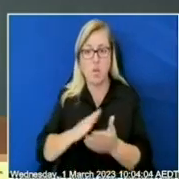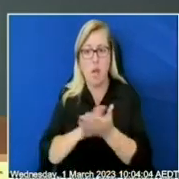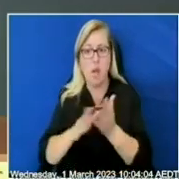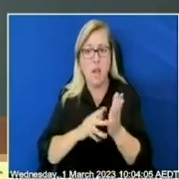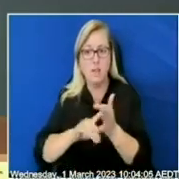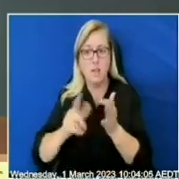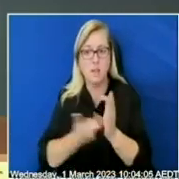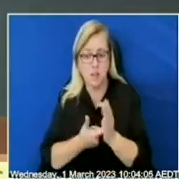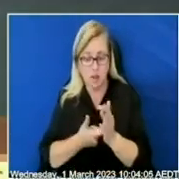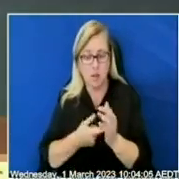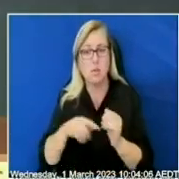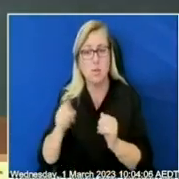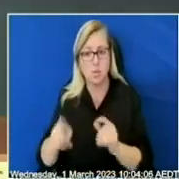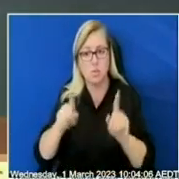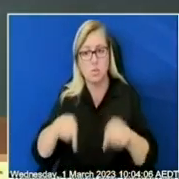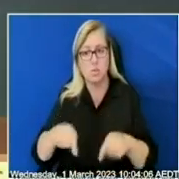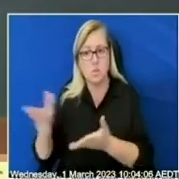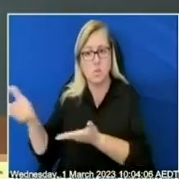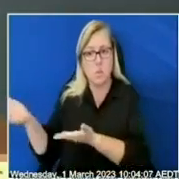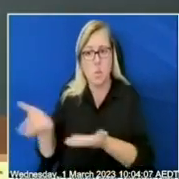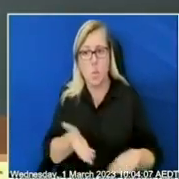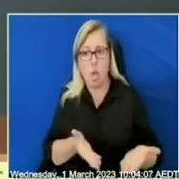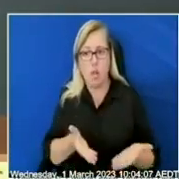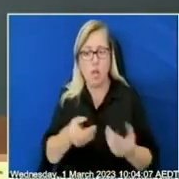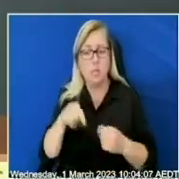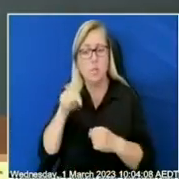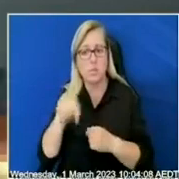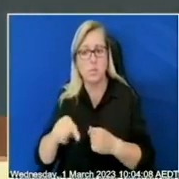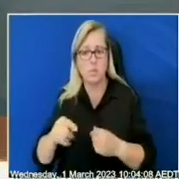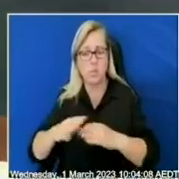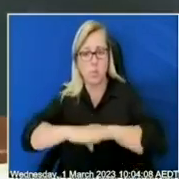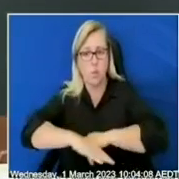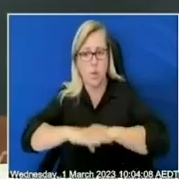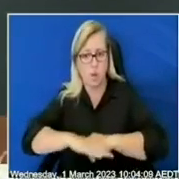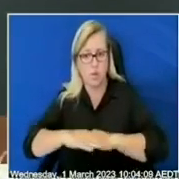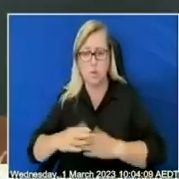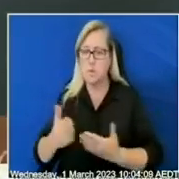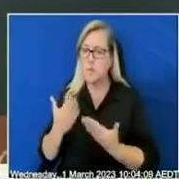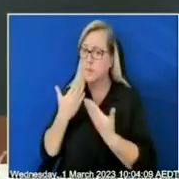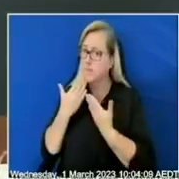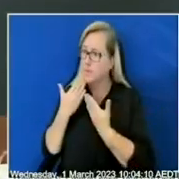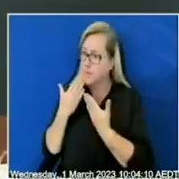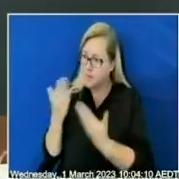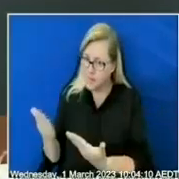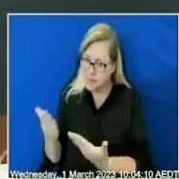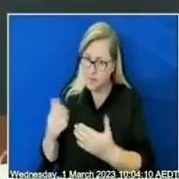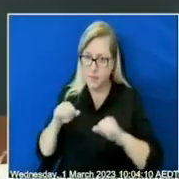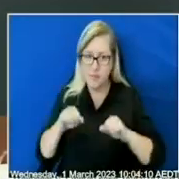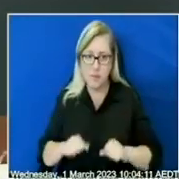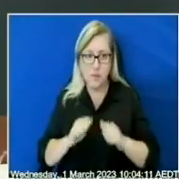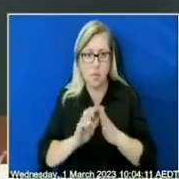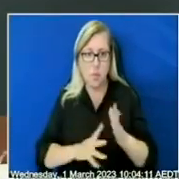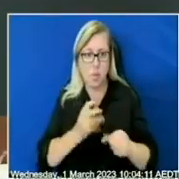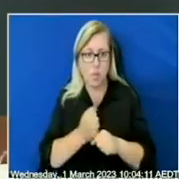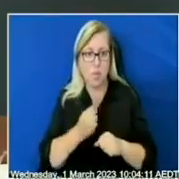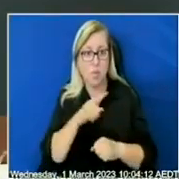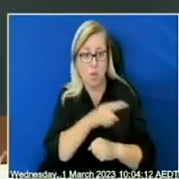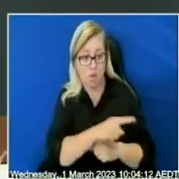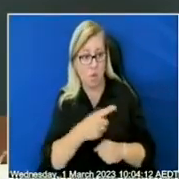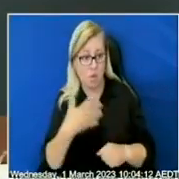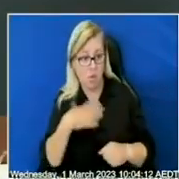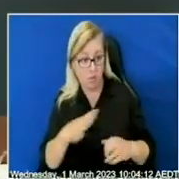of country. Thanks, Chairberg. I'd like to start by acknowledging that we're streaming today from Yoorrook, from the lands of